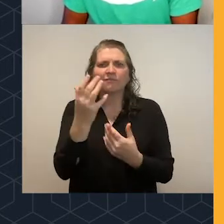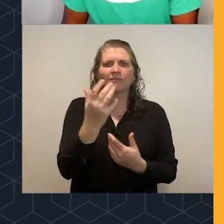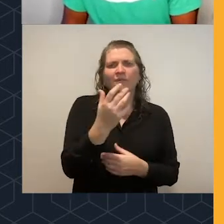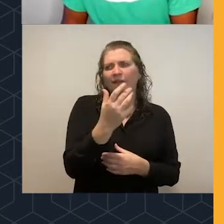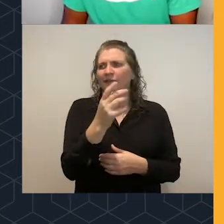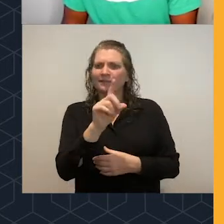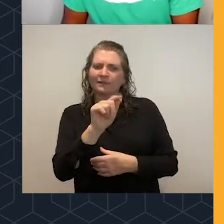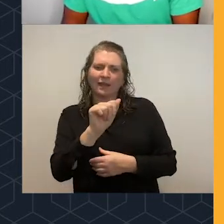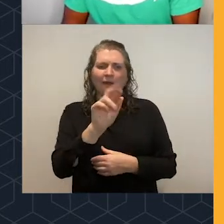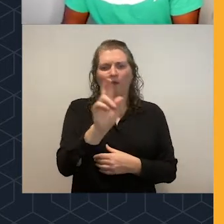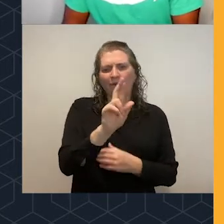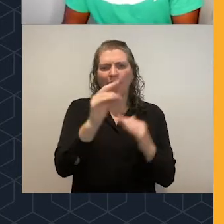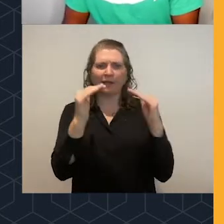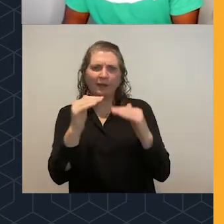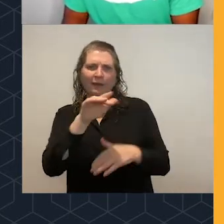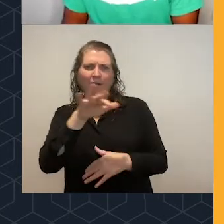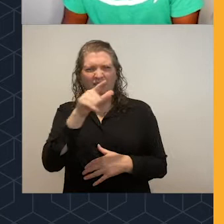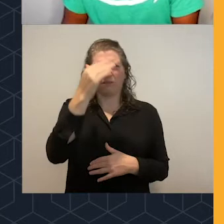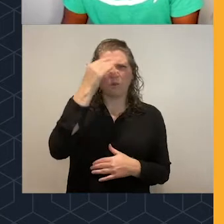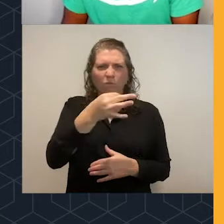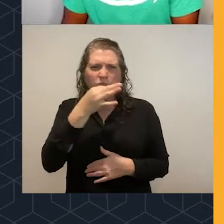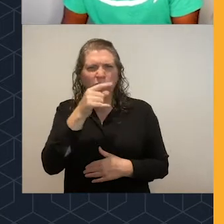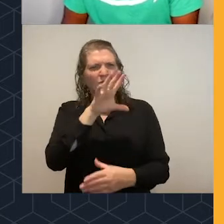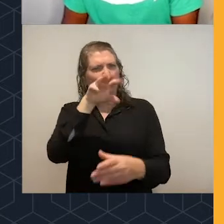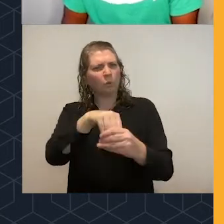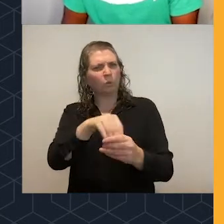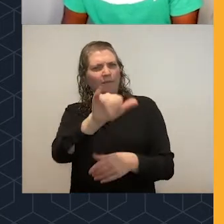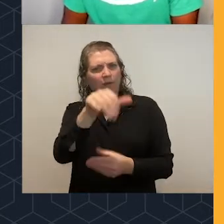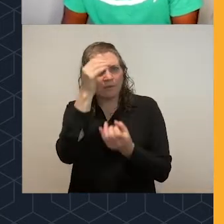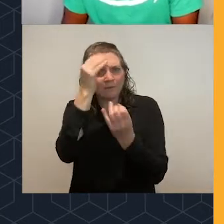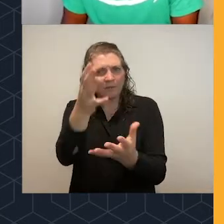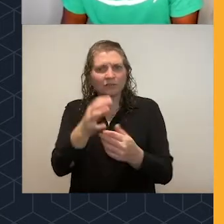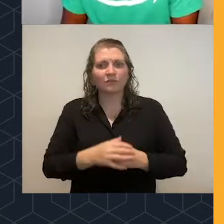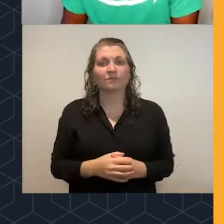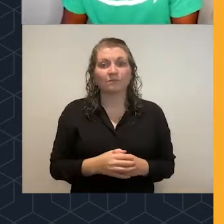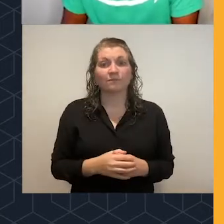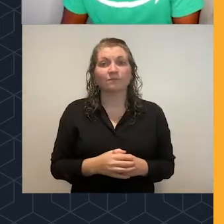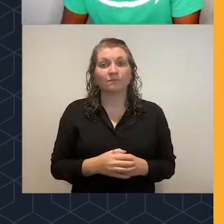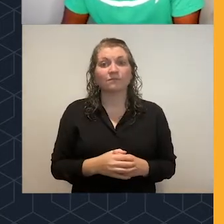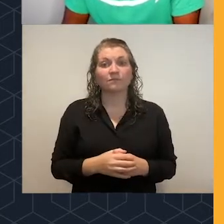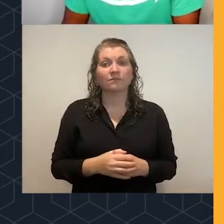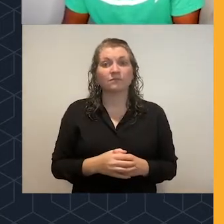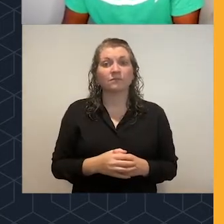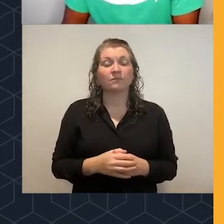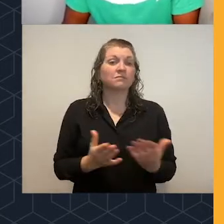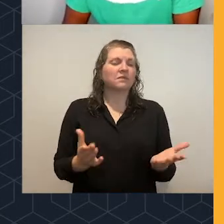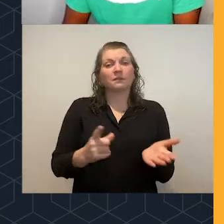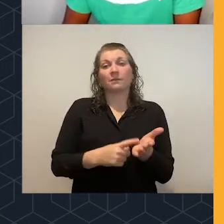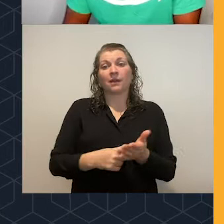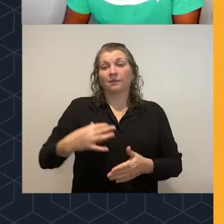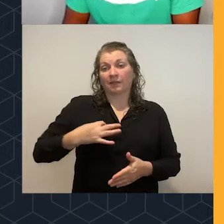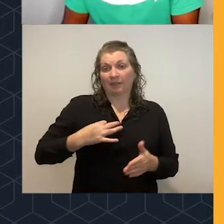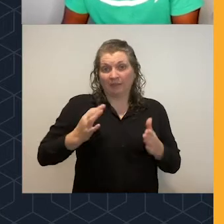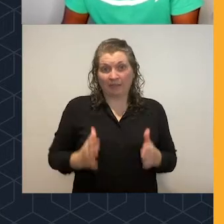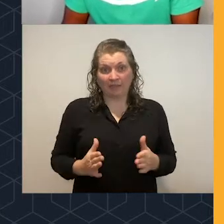on the functional role? If you're interested in a business analyst role, one of the key skills is a data language tool. So maybe you want to showcase the